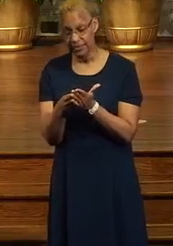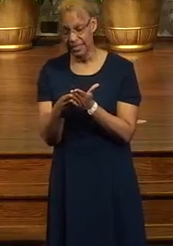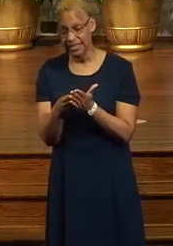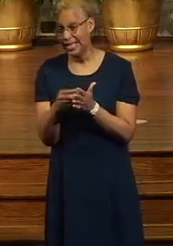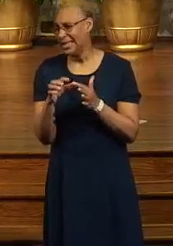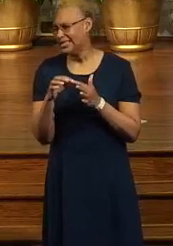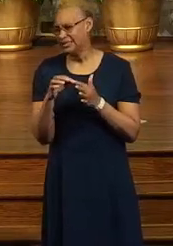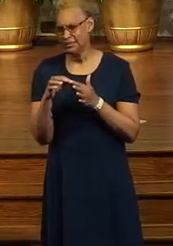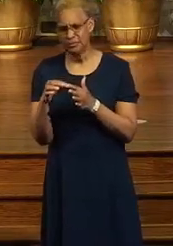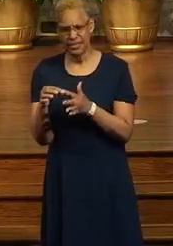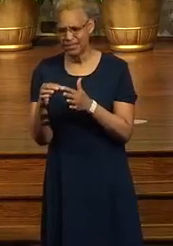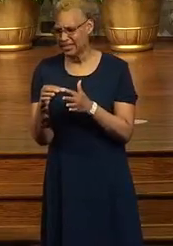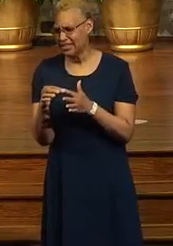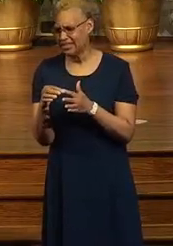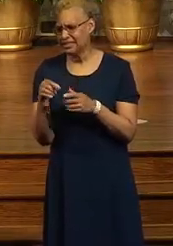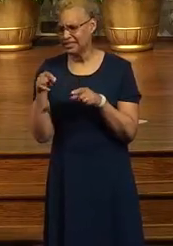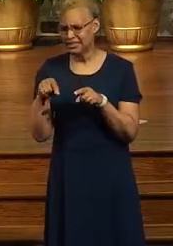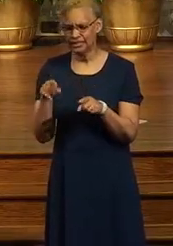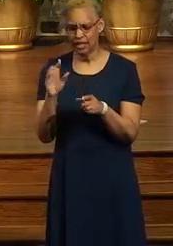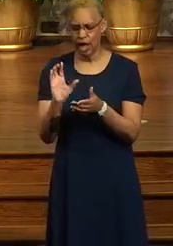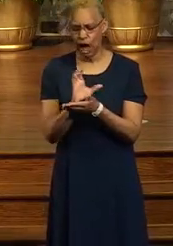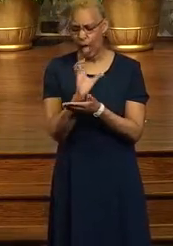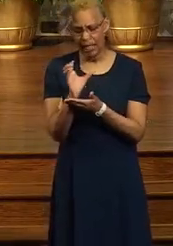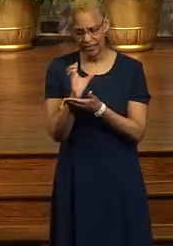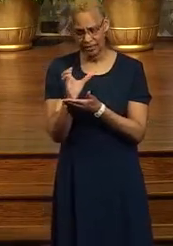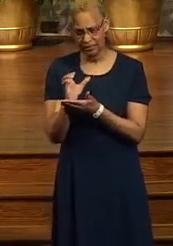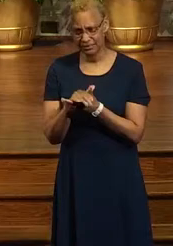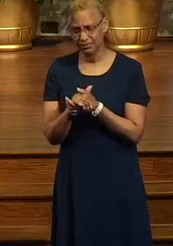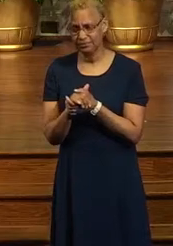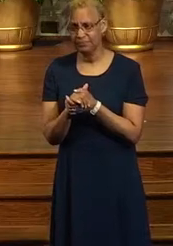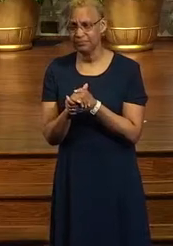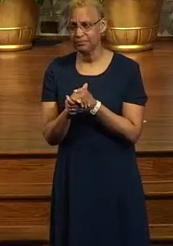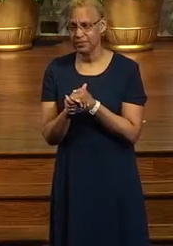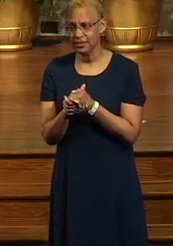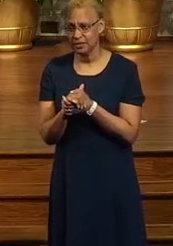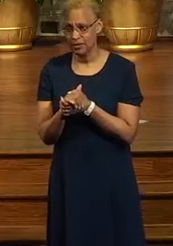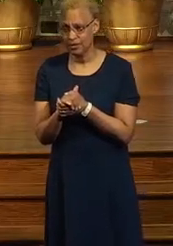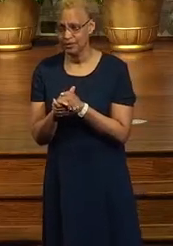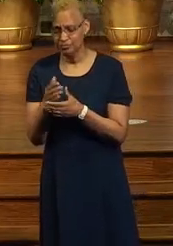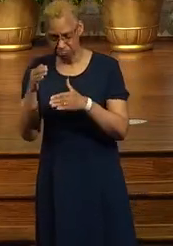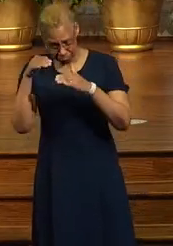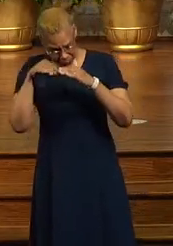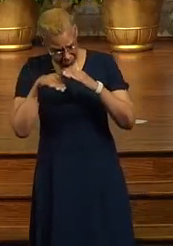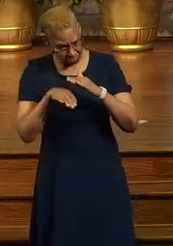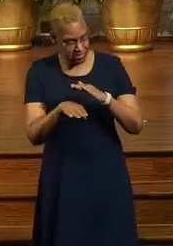especially during my college years. So when I entered the store,